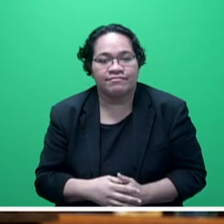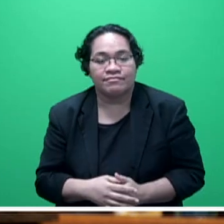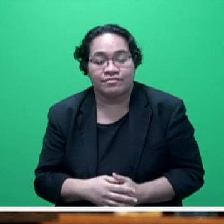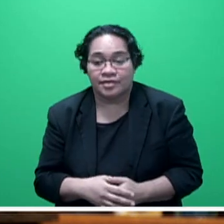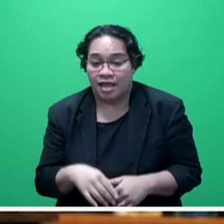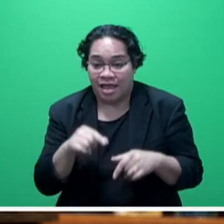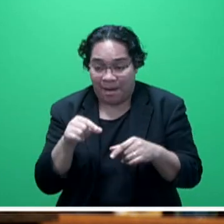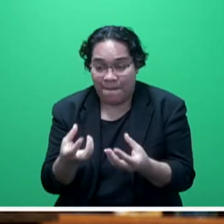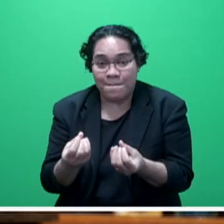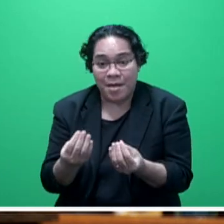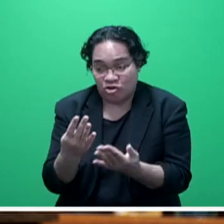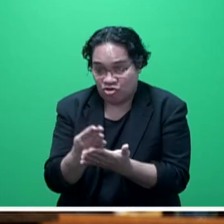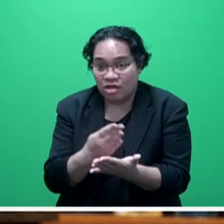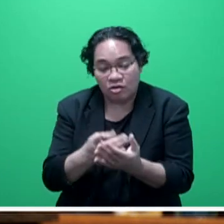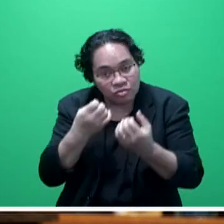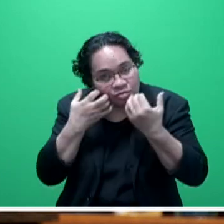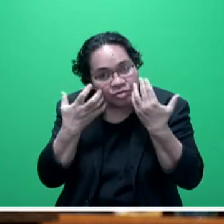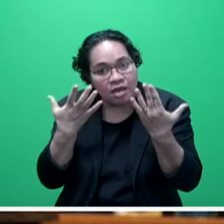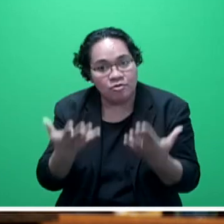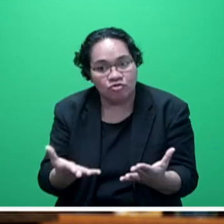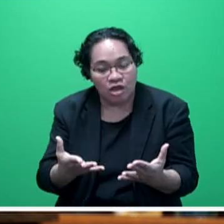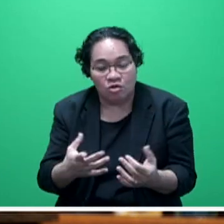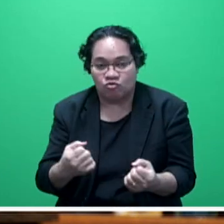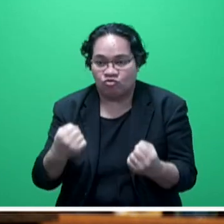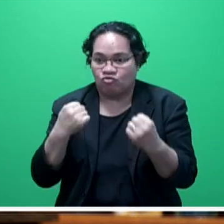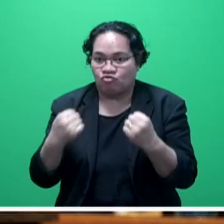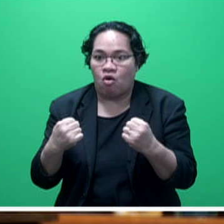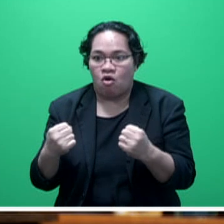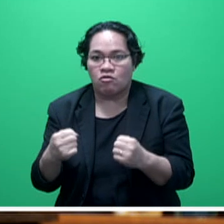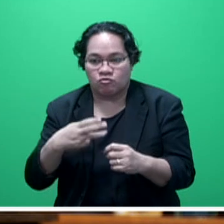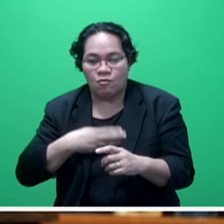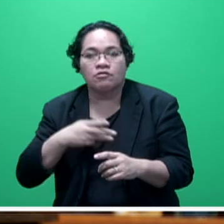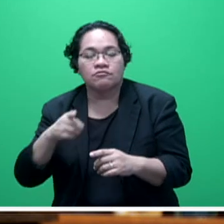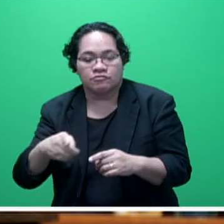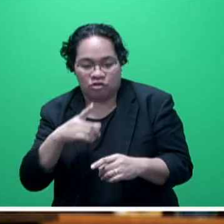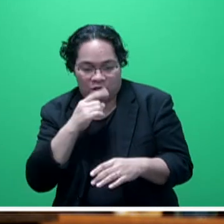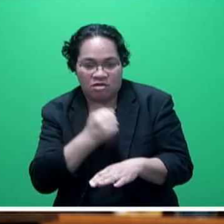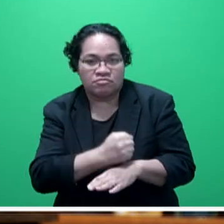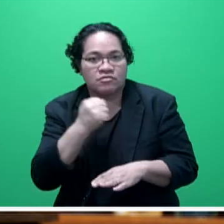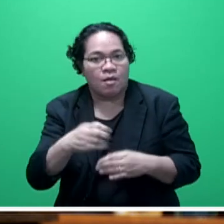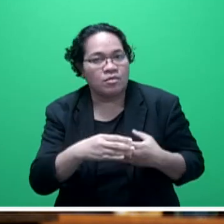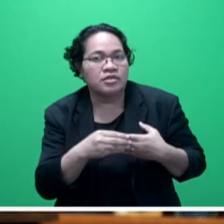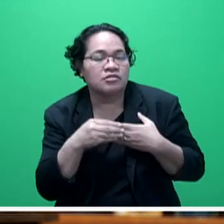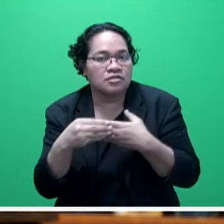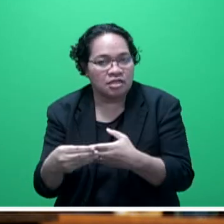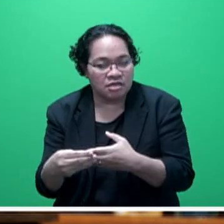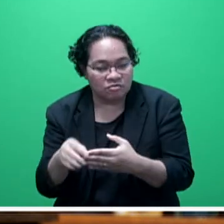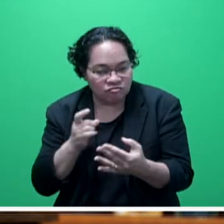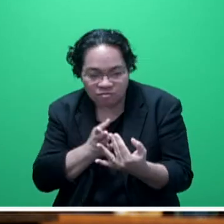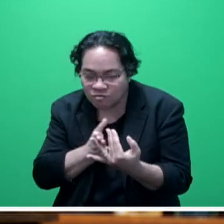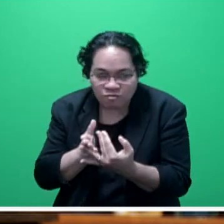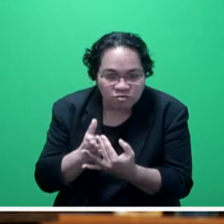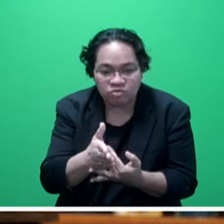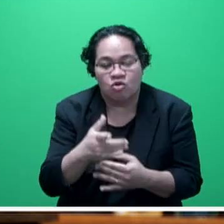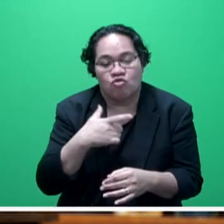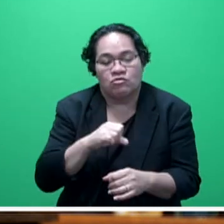This budget has demonstrated the strong political will of the government to lead to economic recovery during this COVID-19